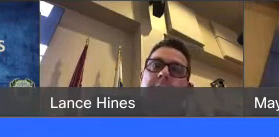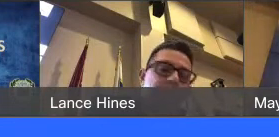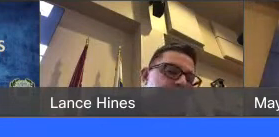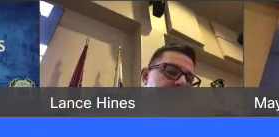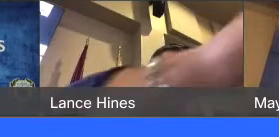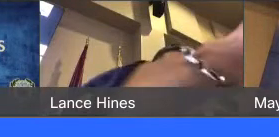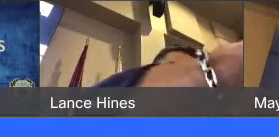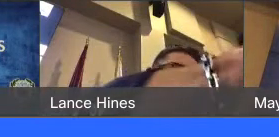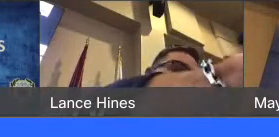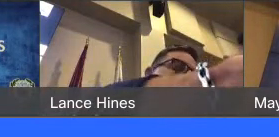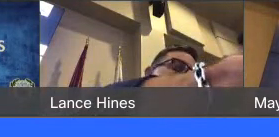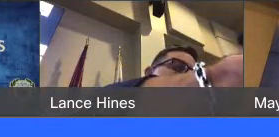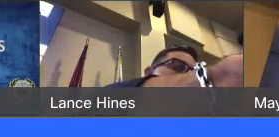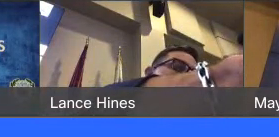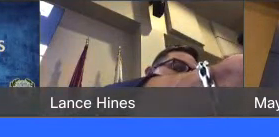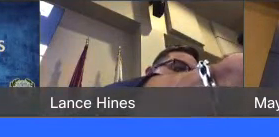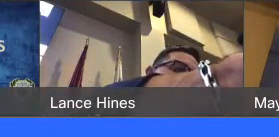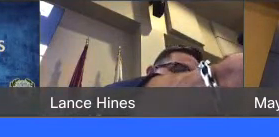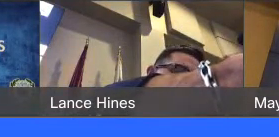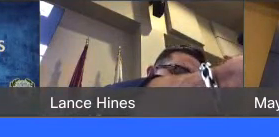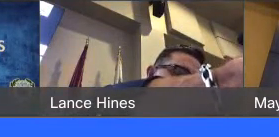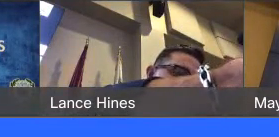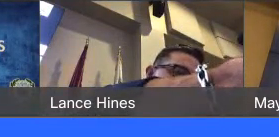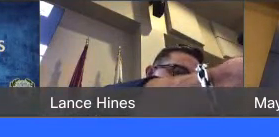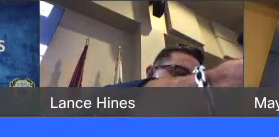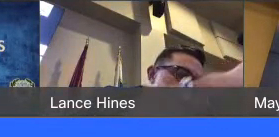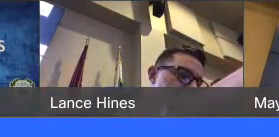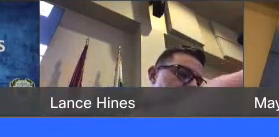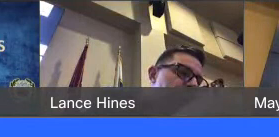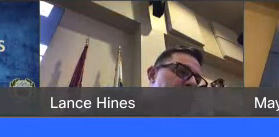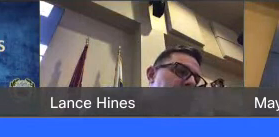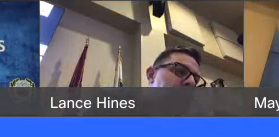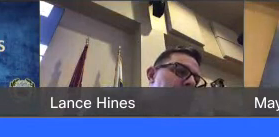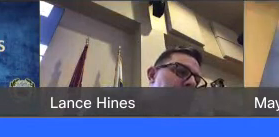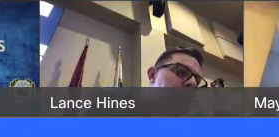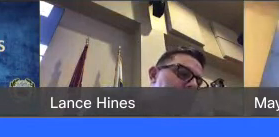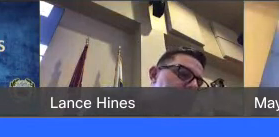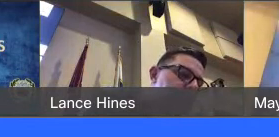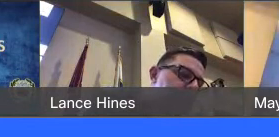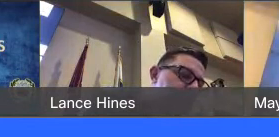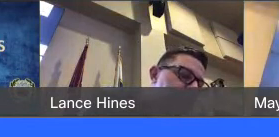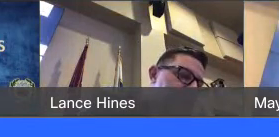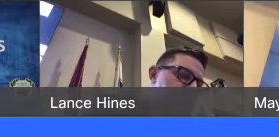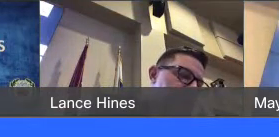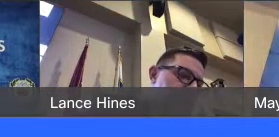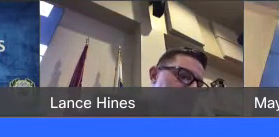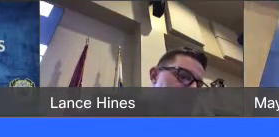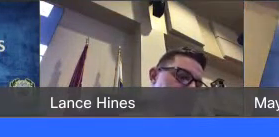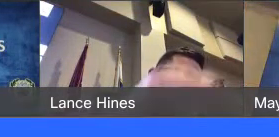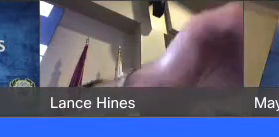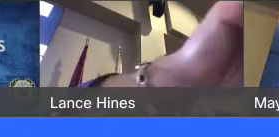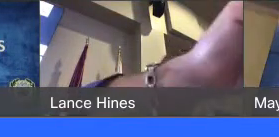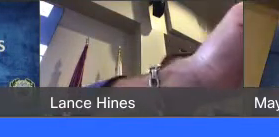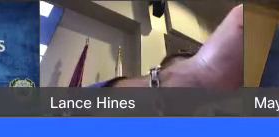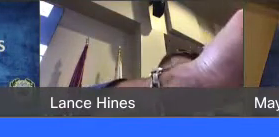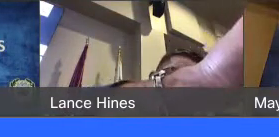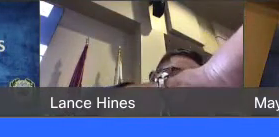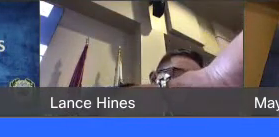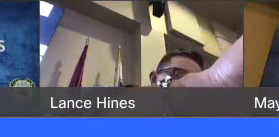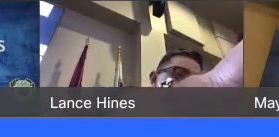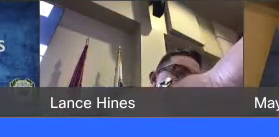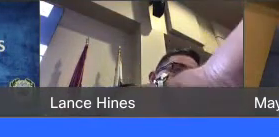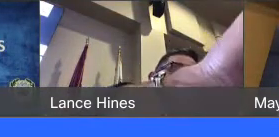$731,570. General administrative is expected to increase $282,548